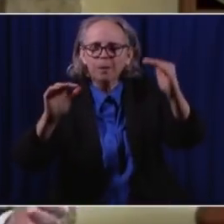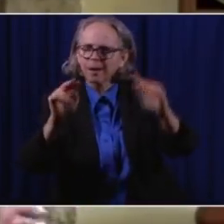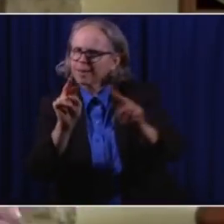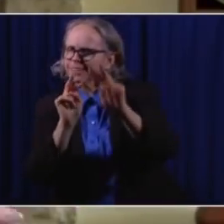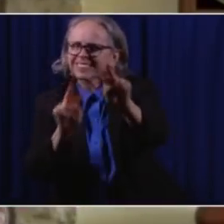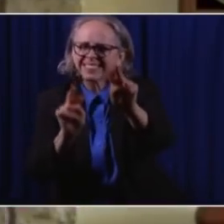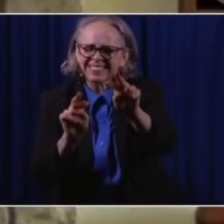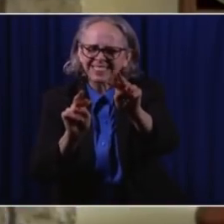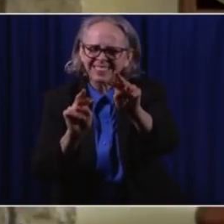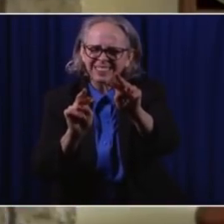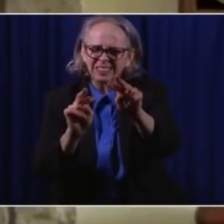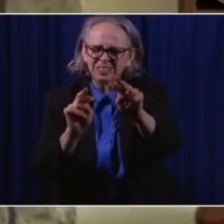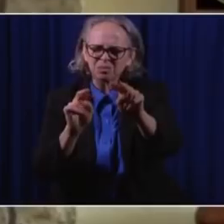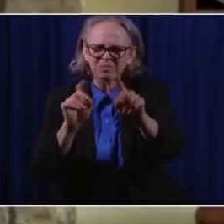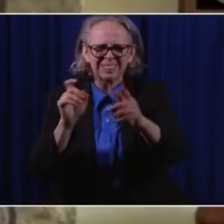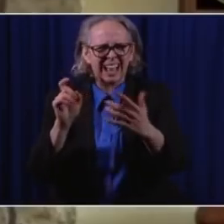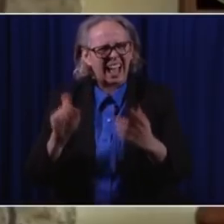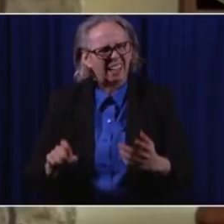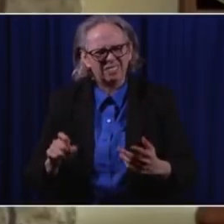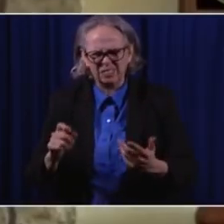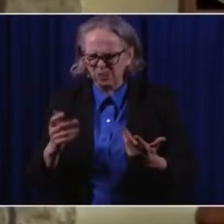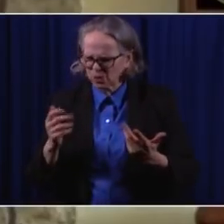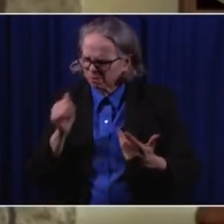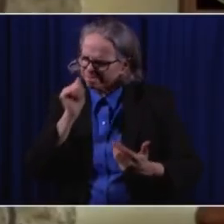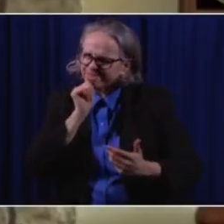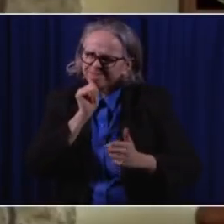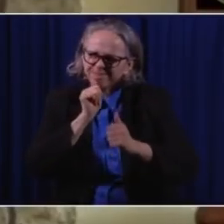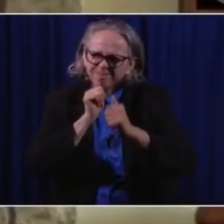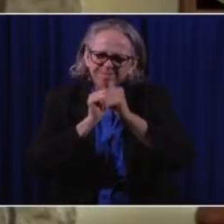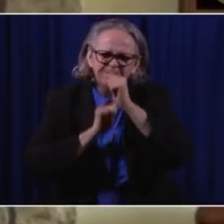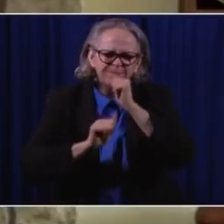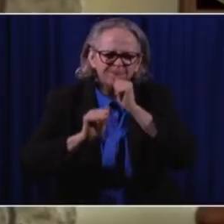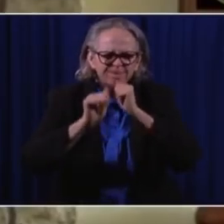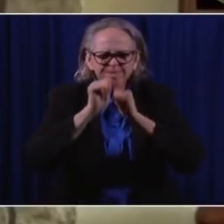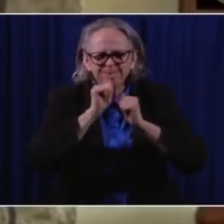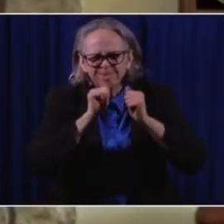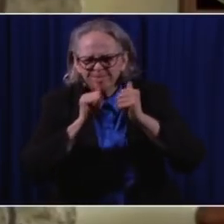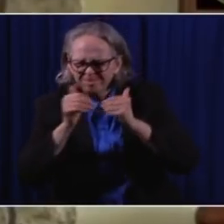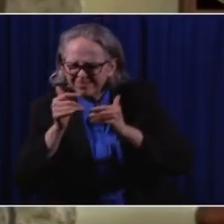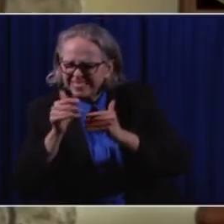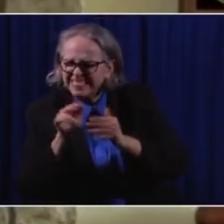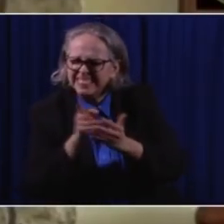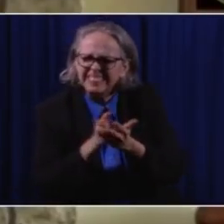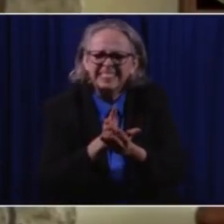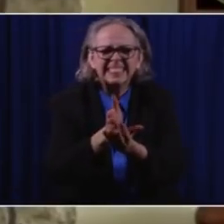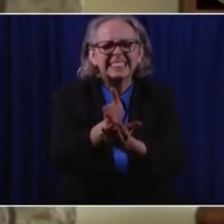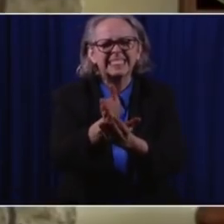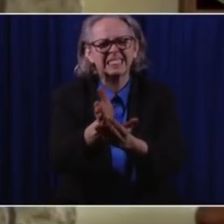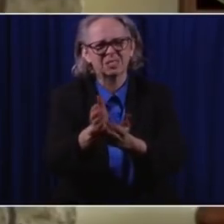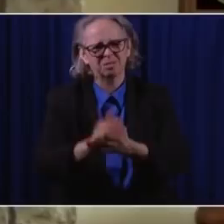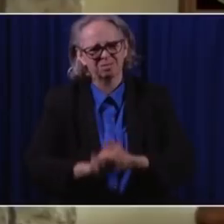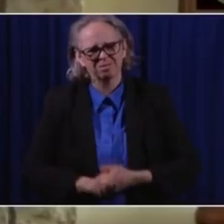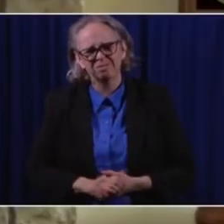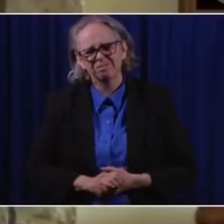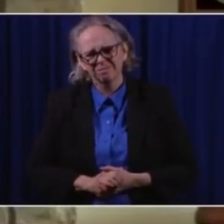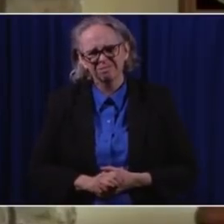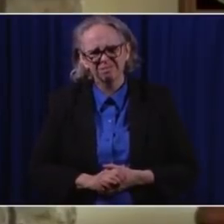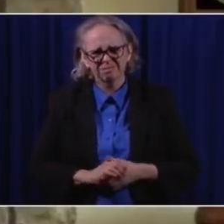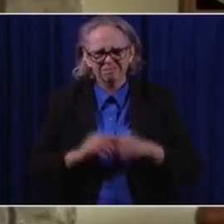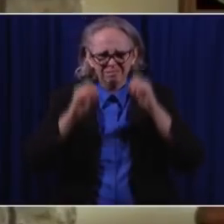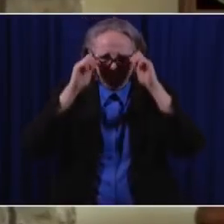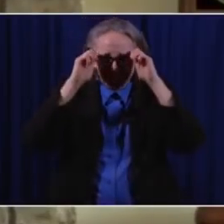that bridge until we get to that vaccine. And speaking of the vaccine, we continue every day to get better and